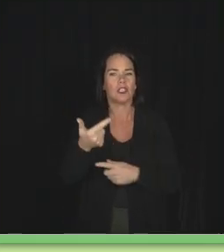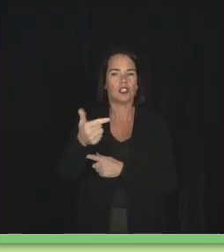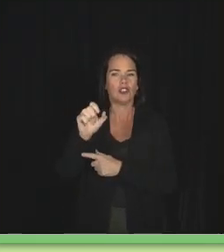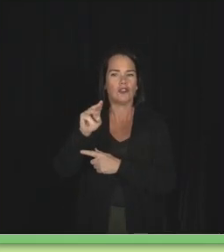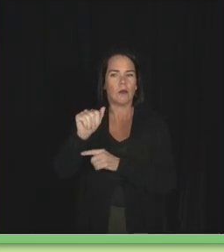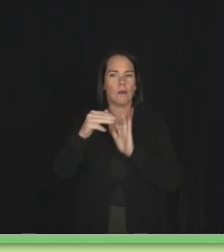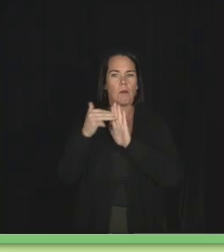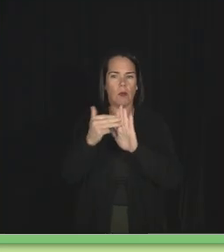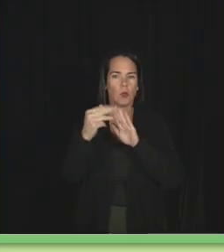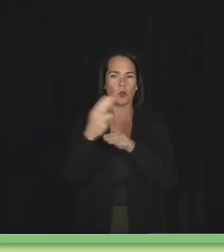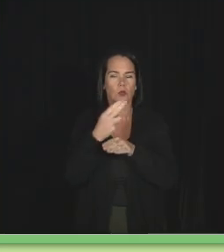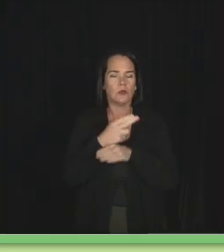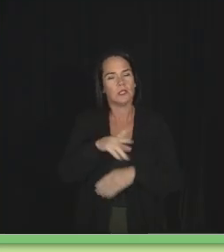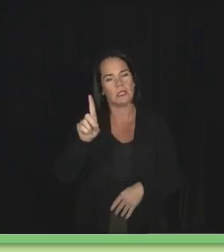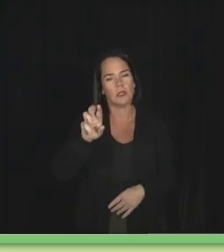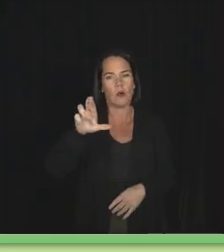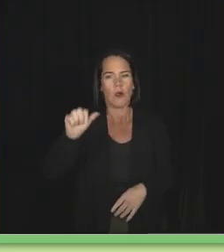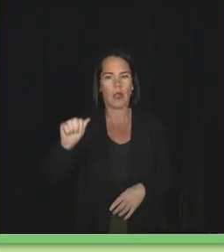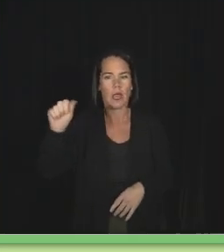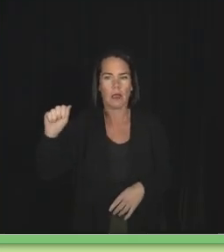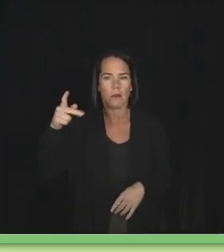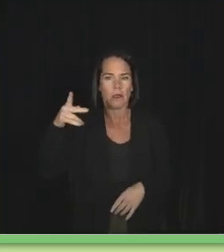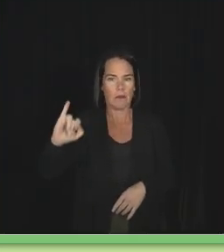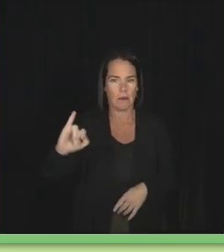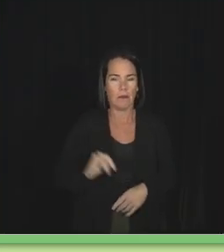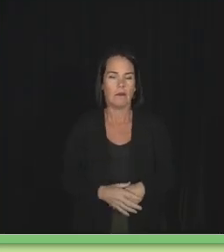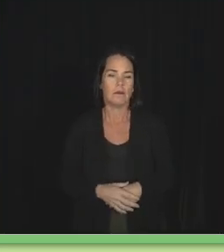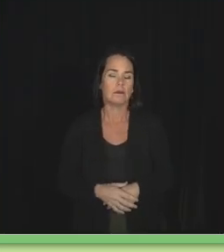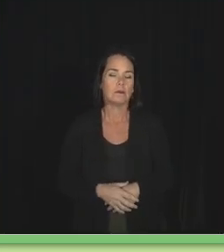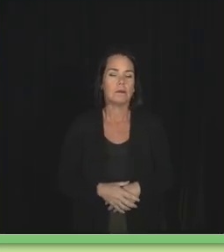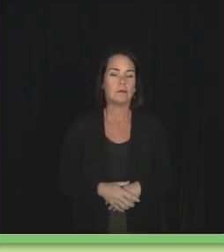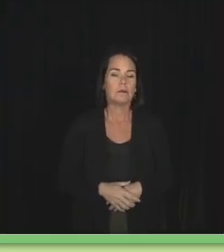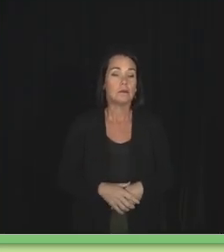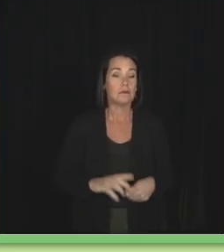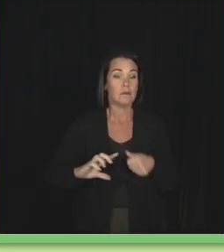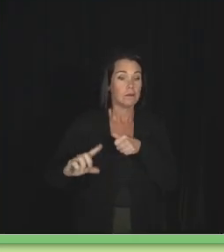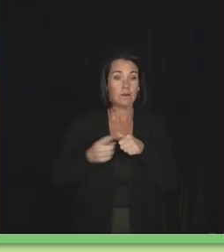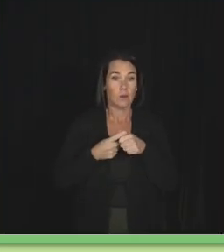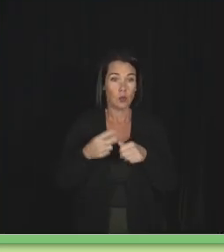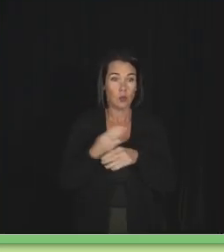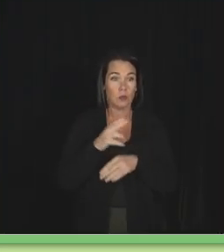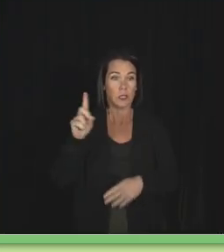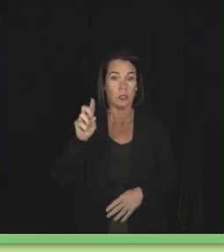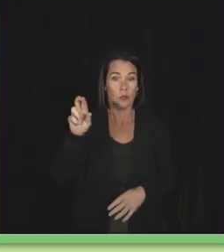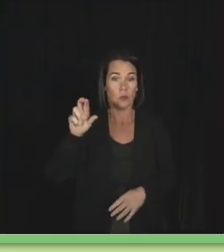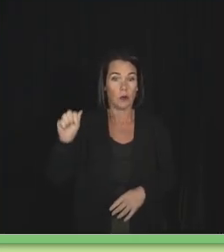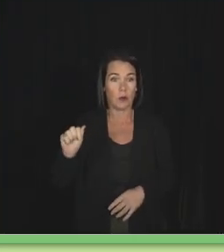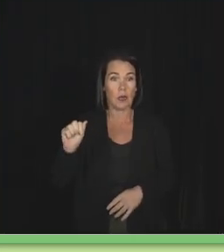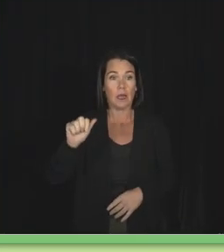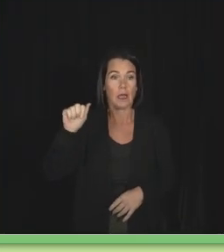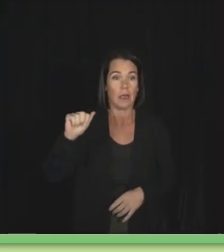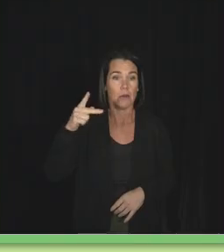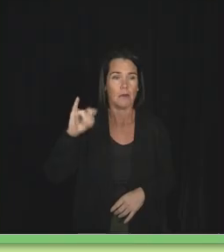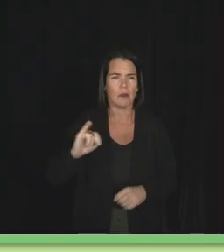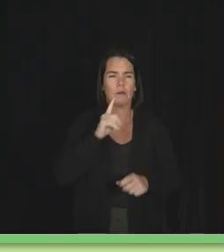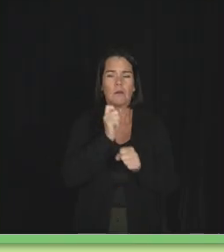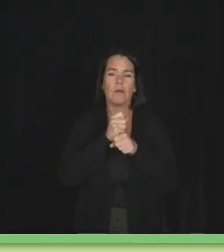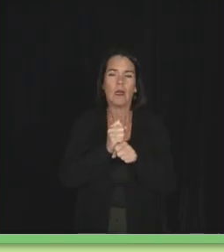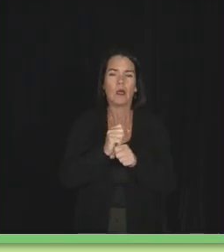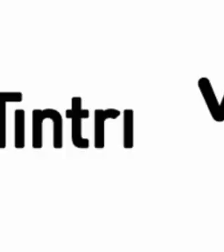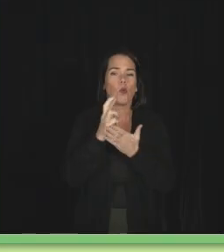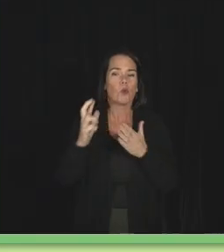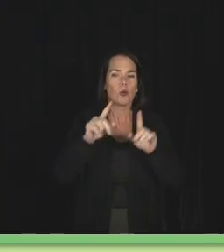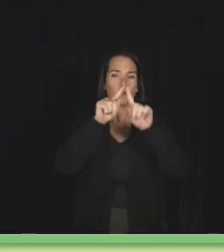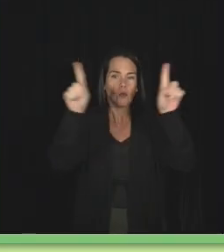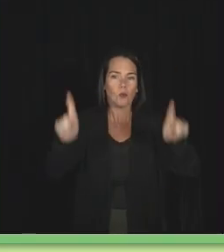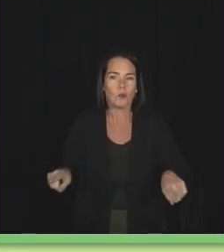using DRA APIs. First, I want to use DRA API to create a resource claim template.